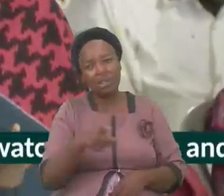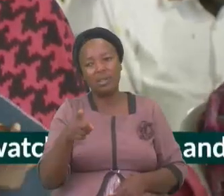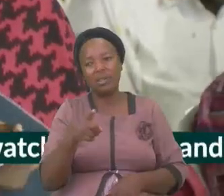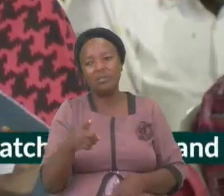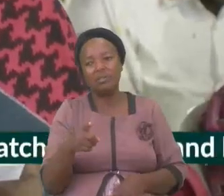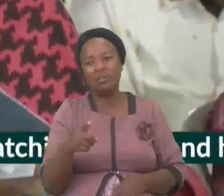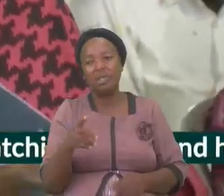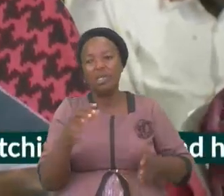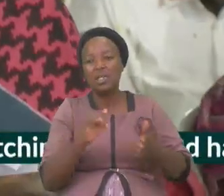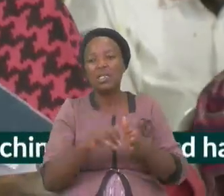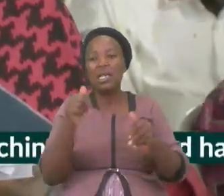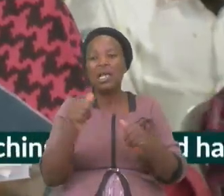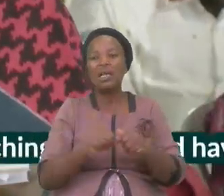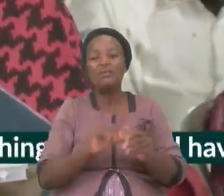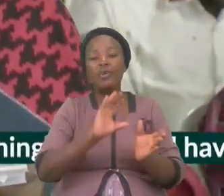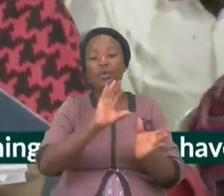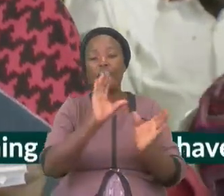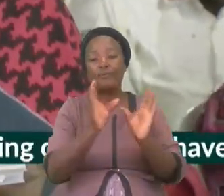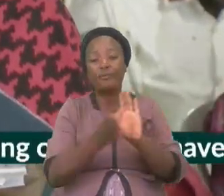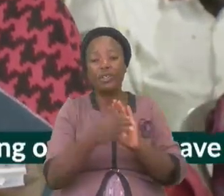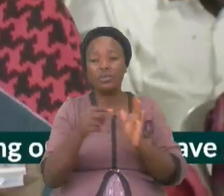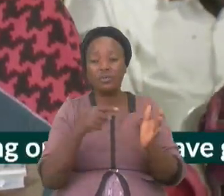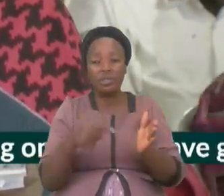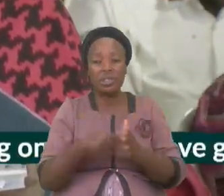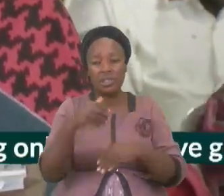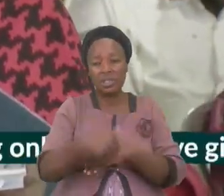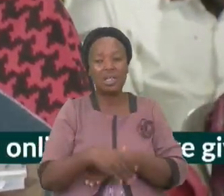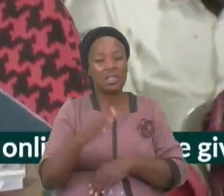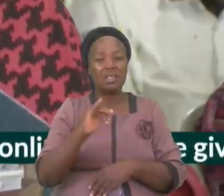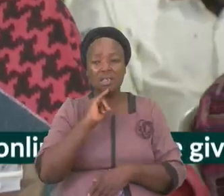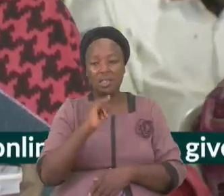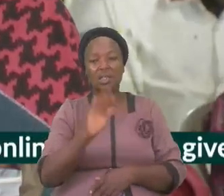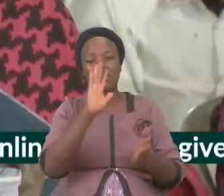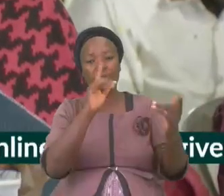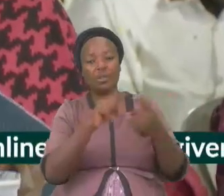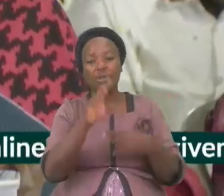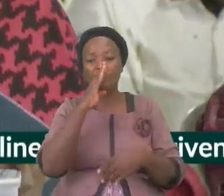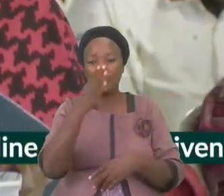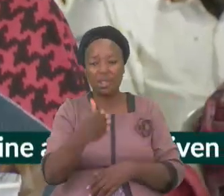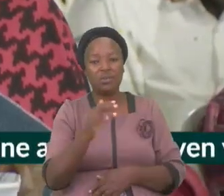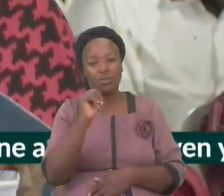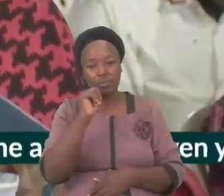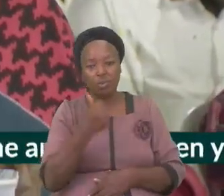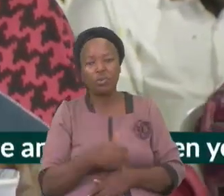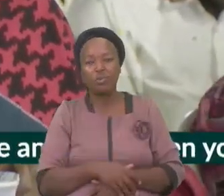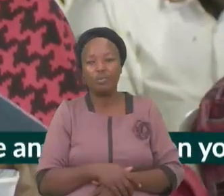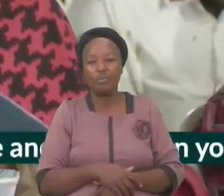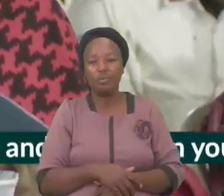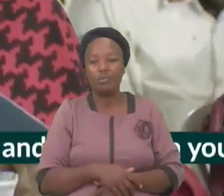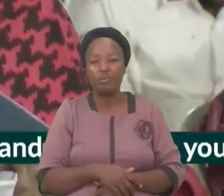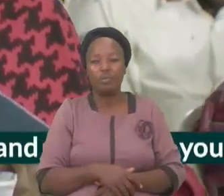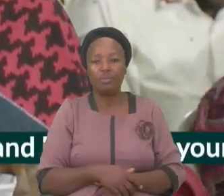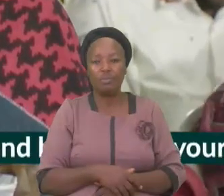there, 2:30 p.m. tomorrow. Lunch hour with the Lord